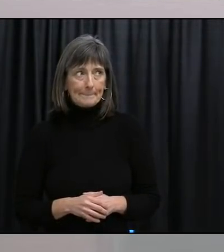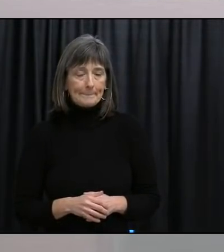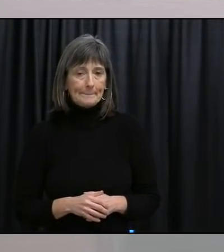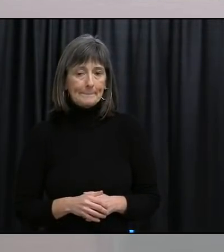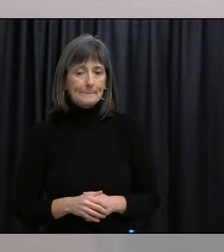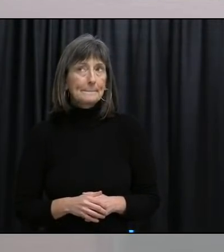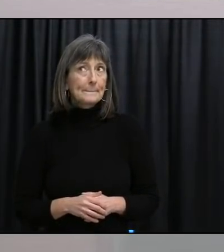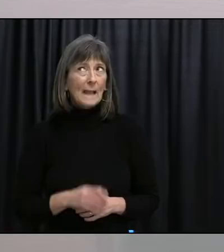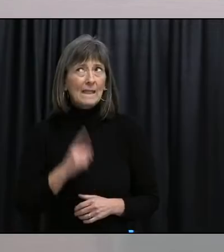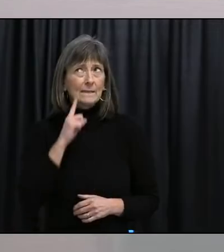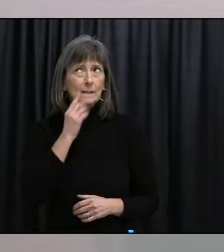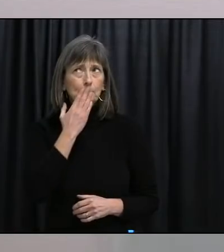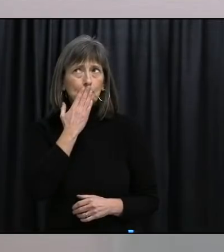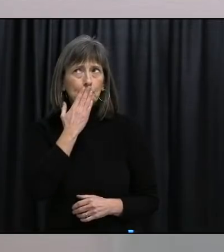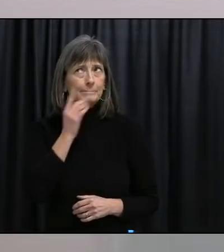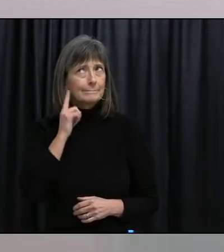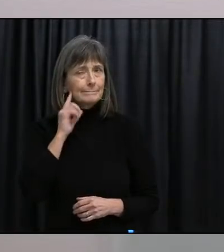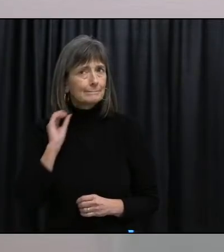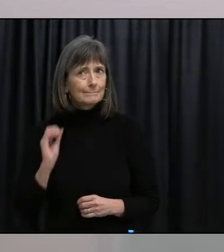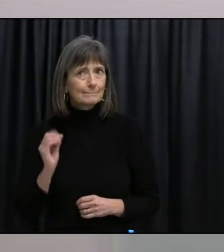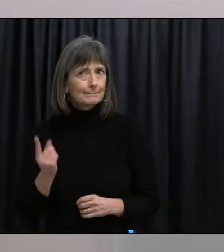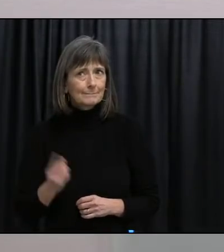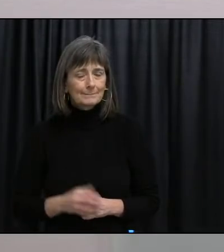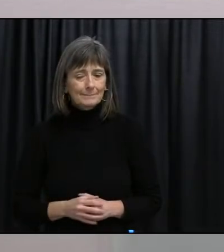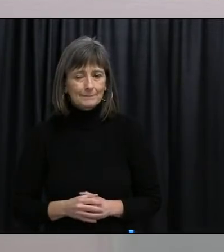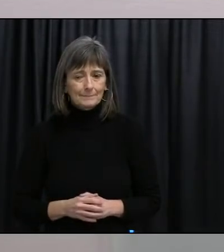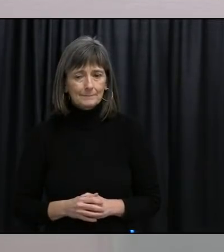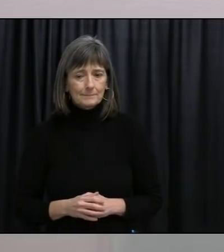Barb, I think you're on mute.